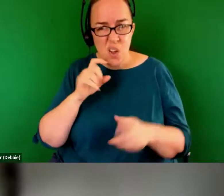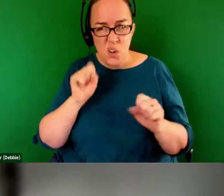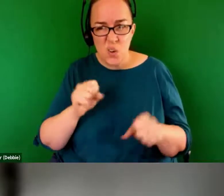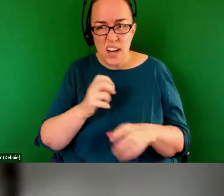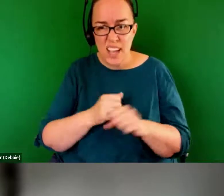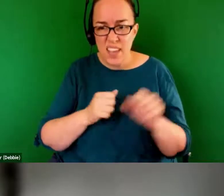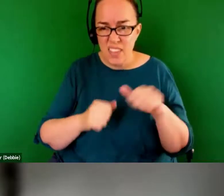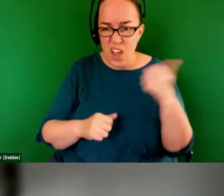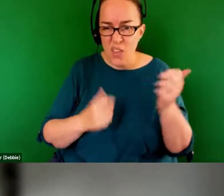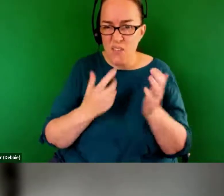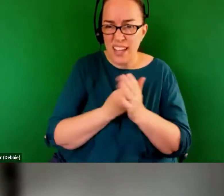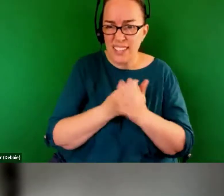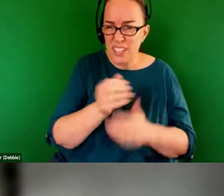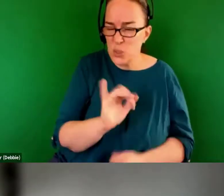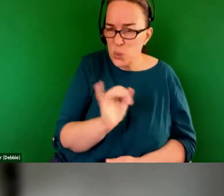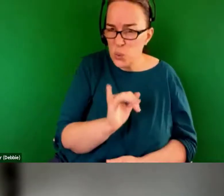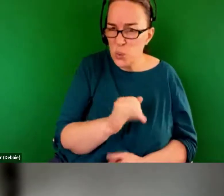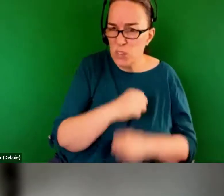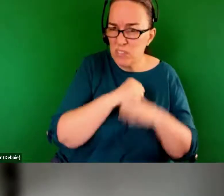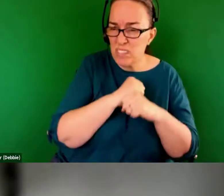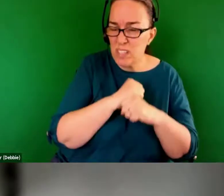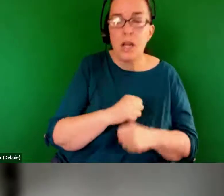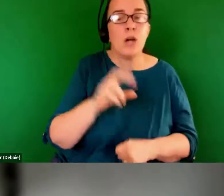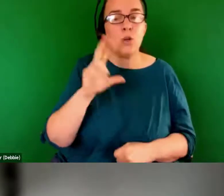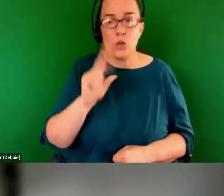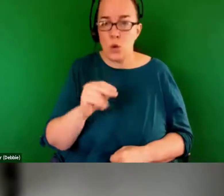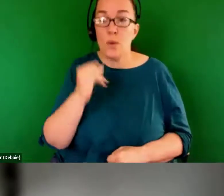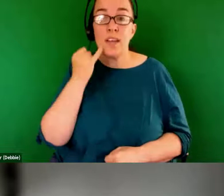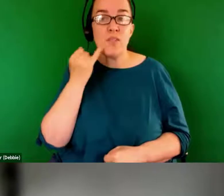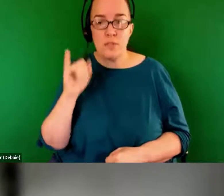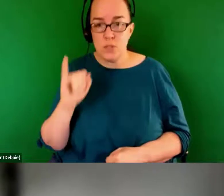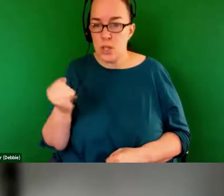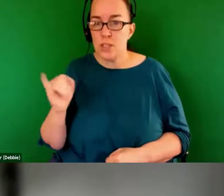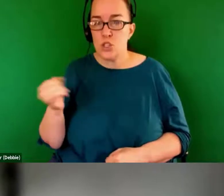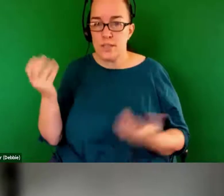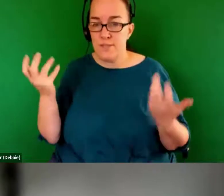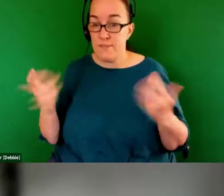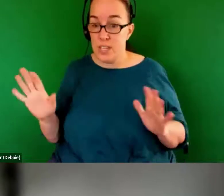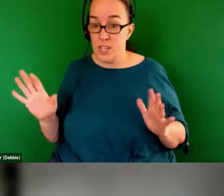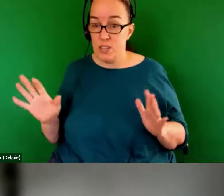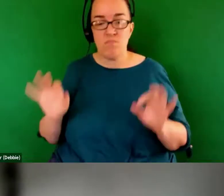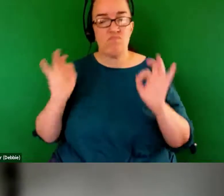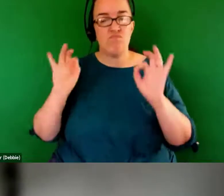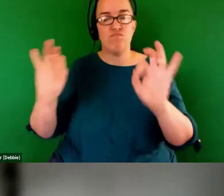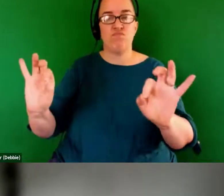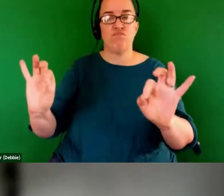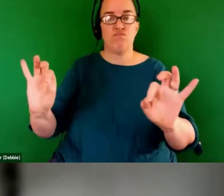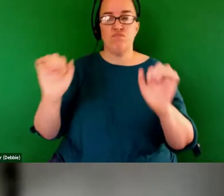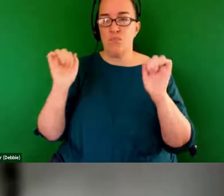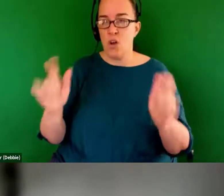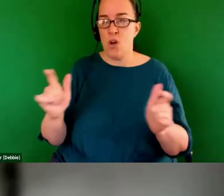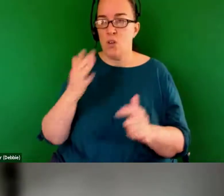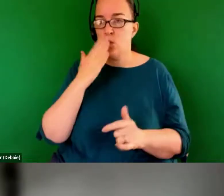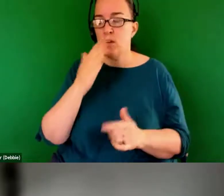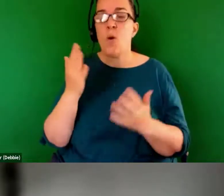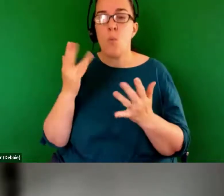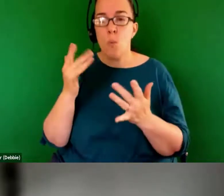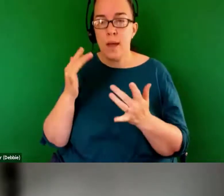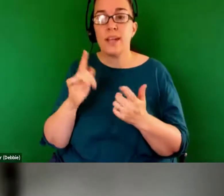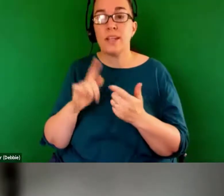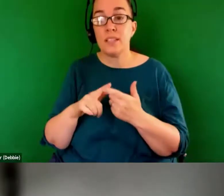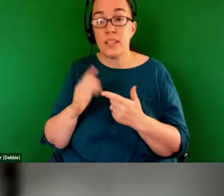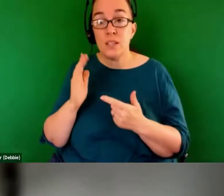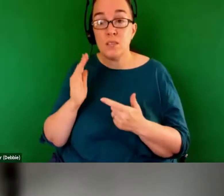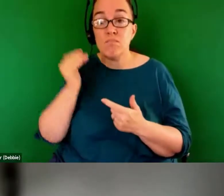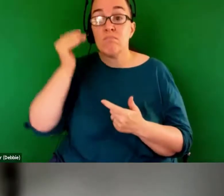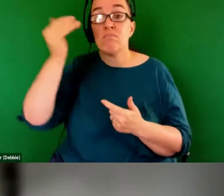vaccines. No, I mean, you've had Johnson & Johnson vaccine, you're good. I would wait until recommendations come out for how